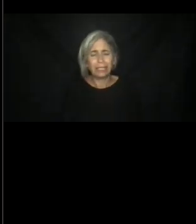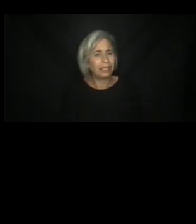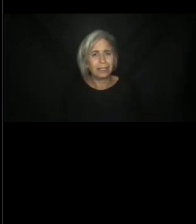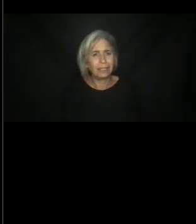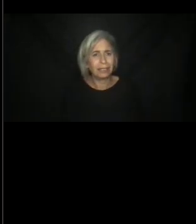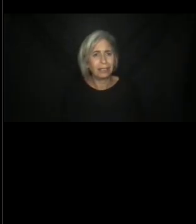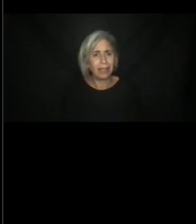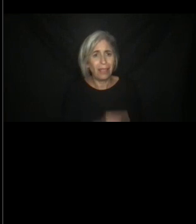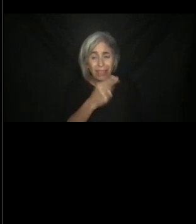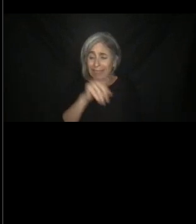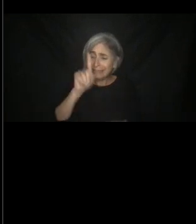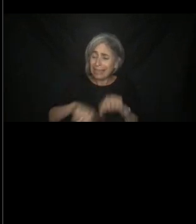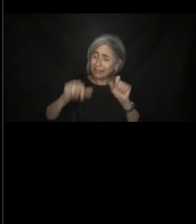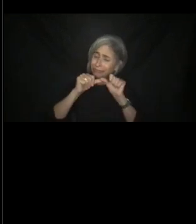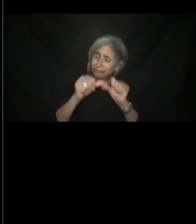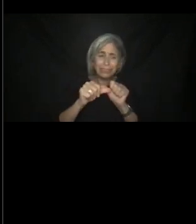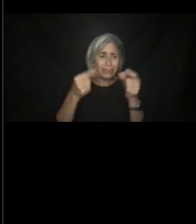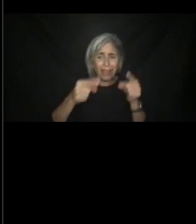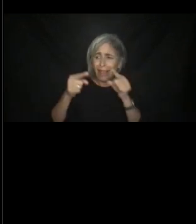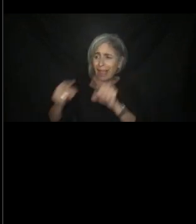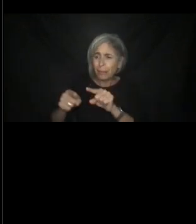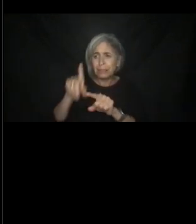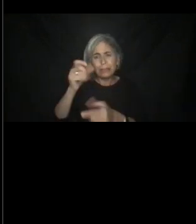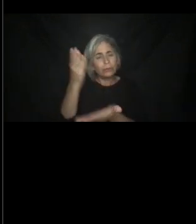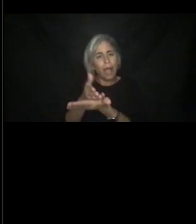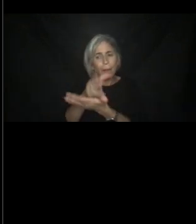But this can't be going on. We gotta stop this.